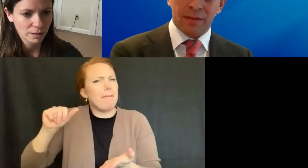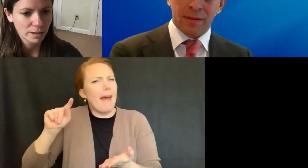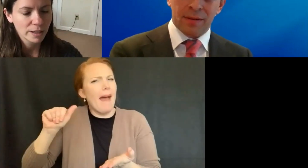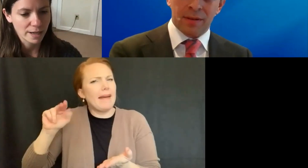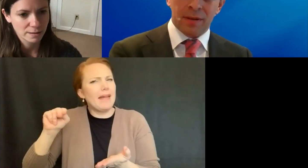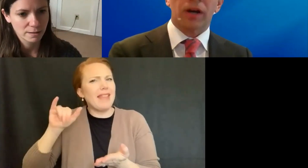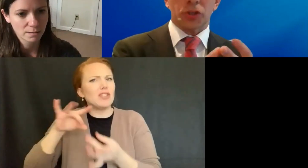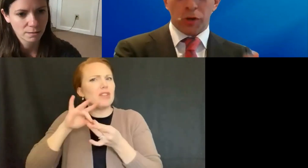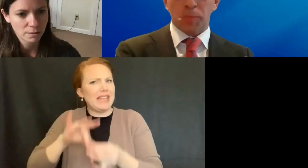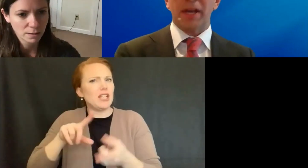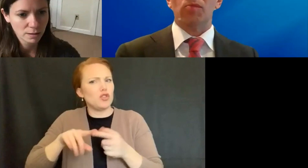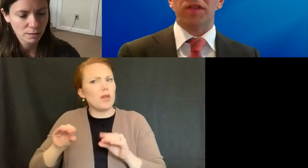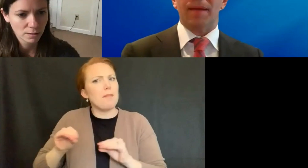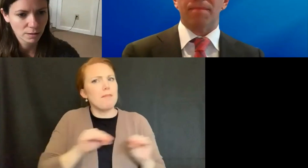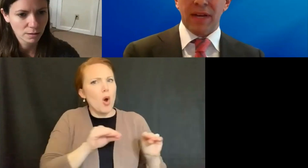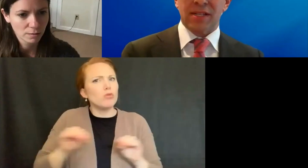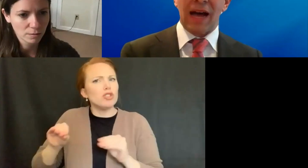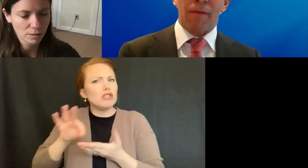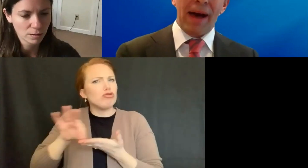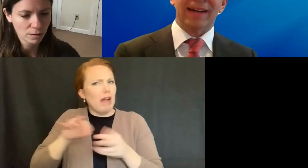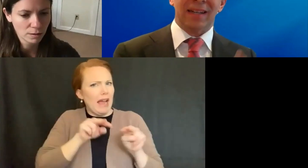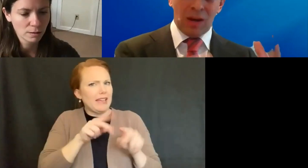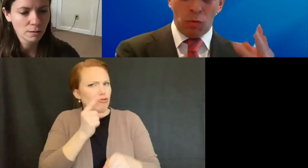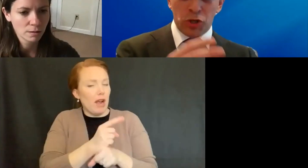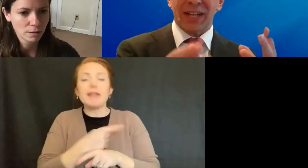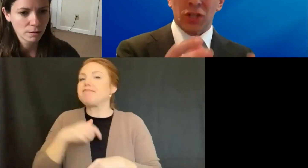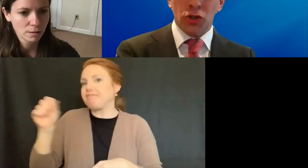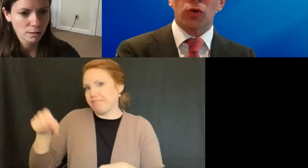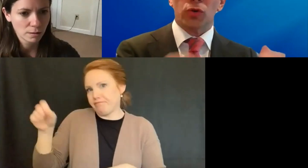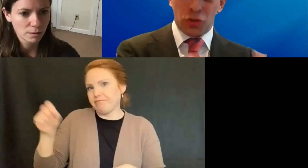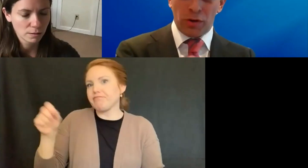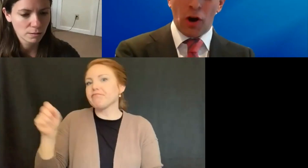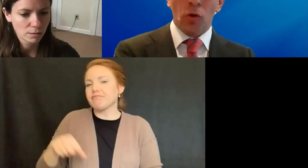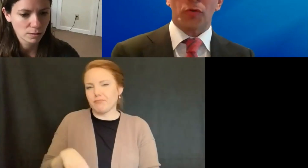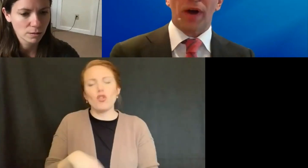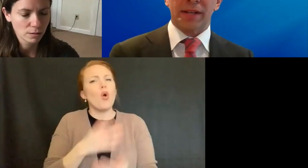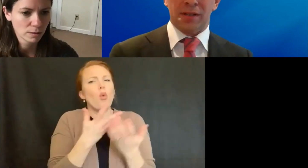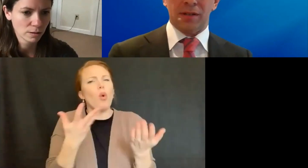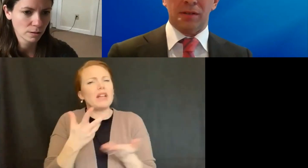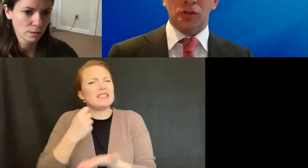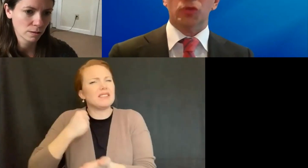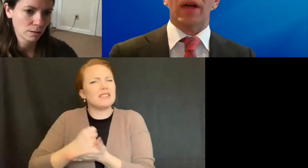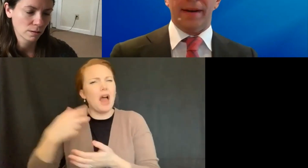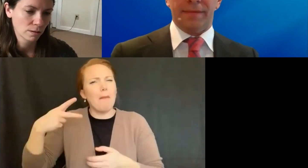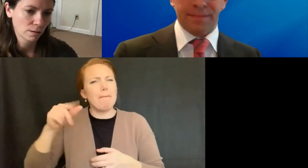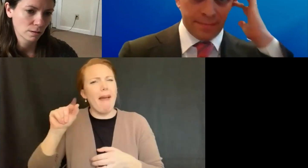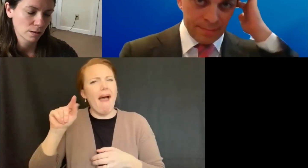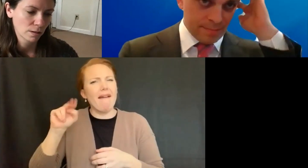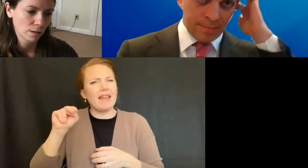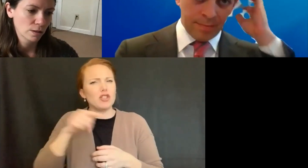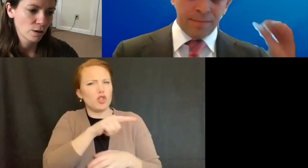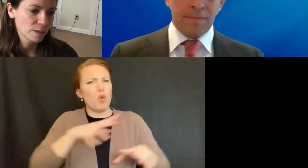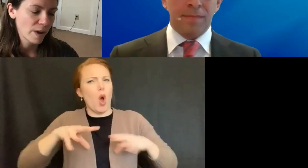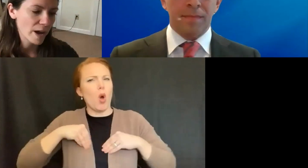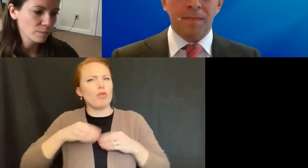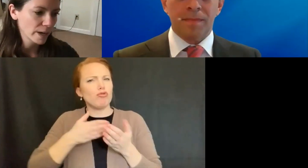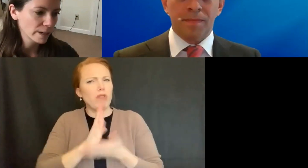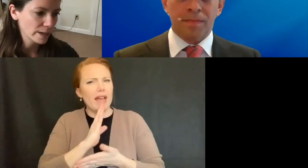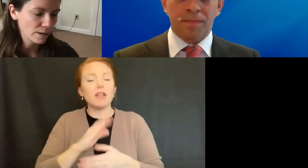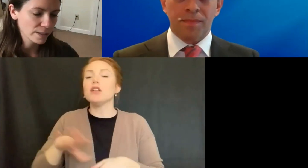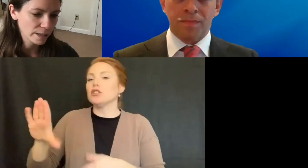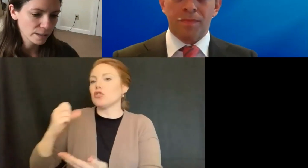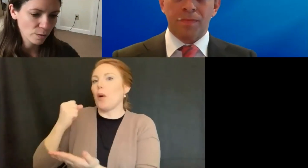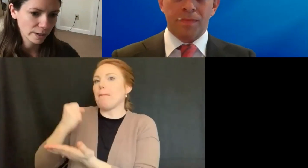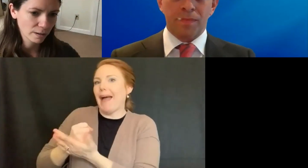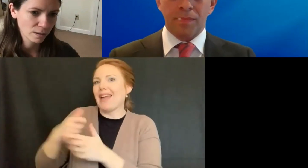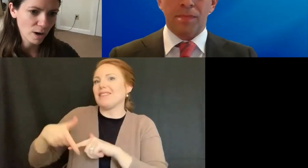tracking? Yes. Okay, so explain what that means to have a patent and what you had to do to sort of own the right to do that. So it's patent pending